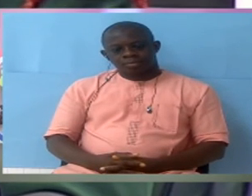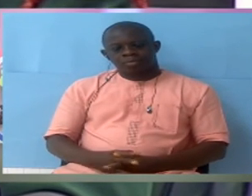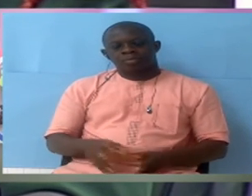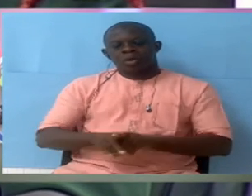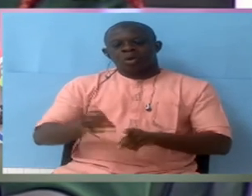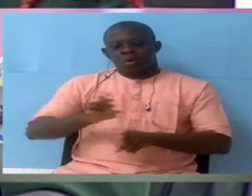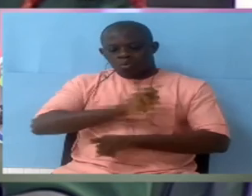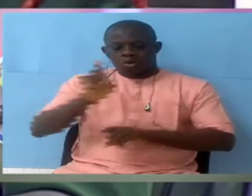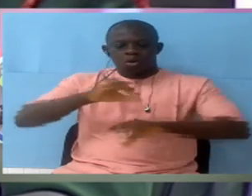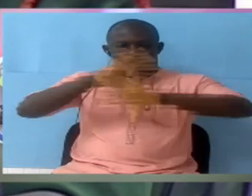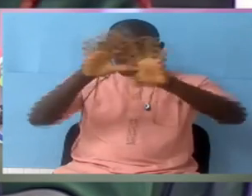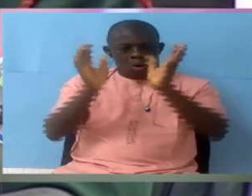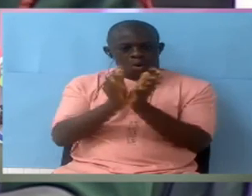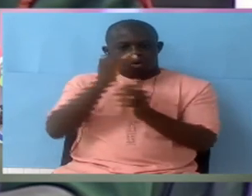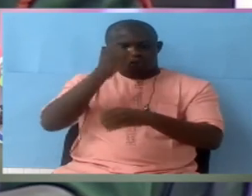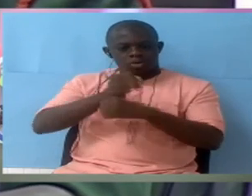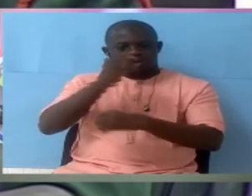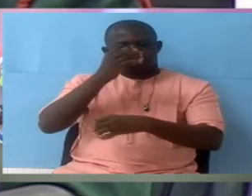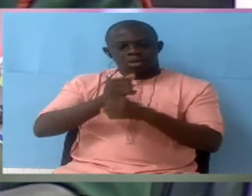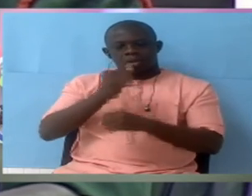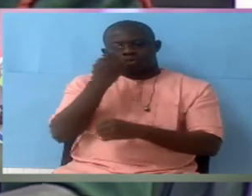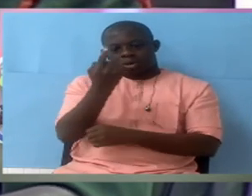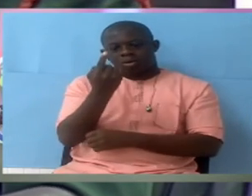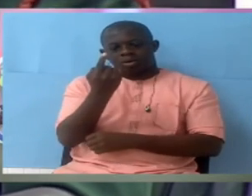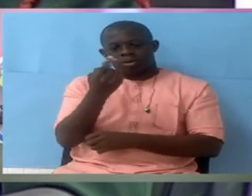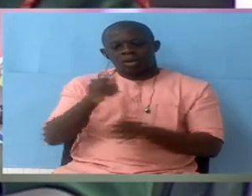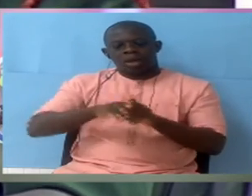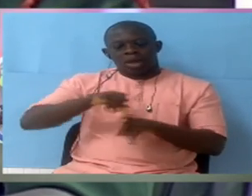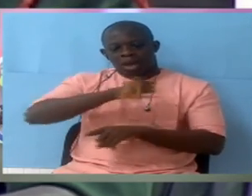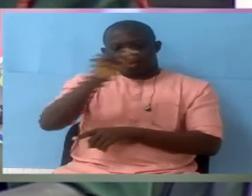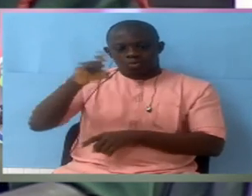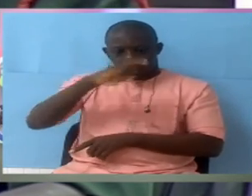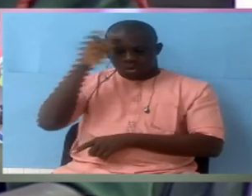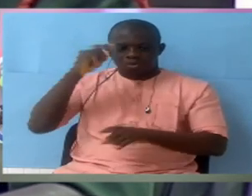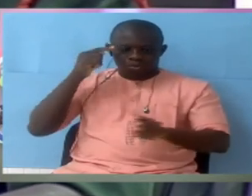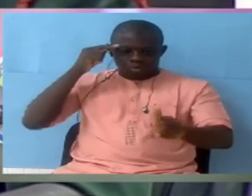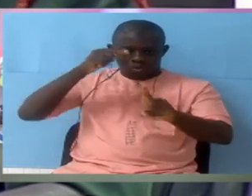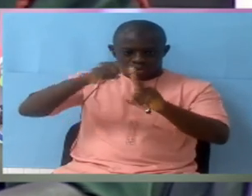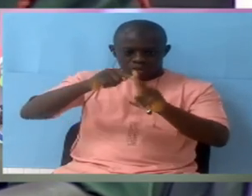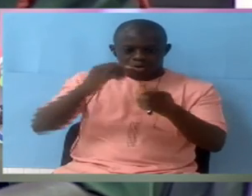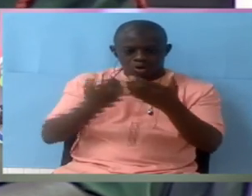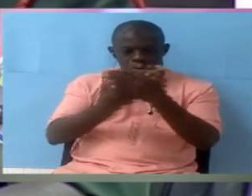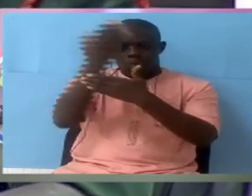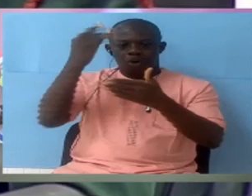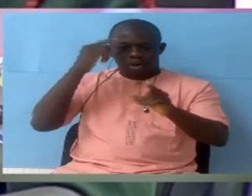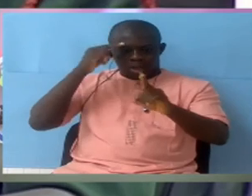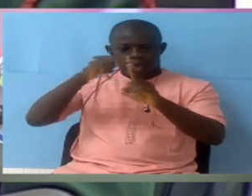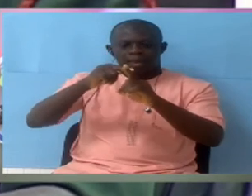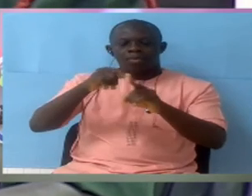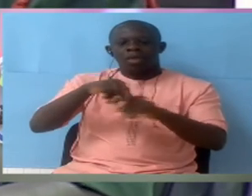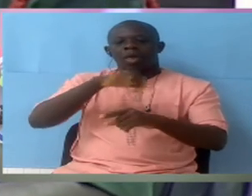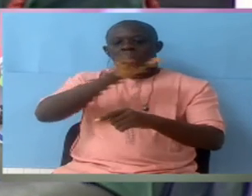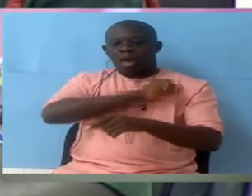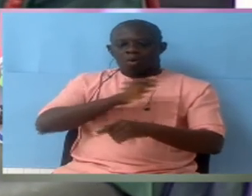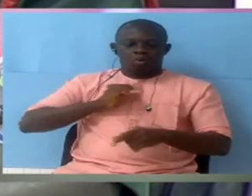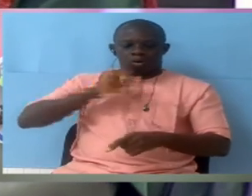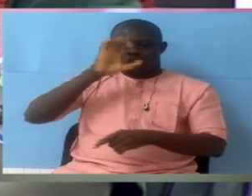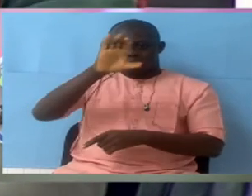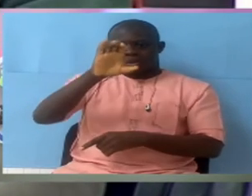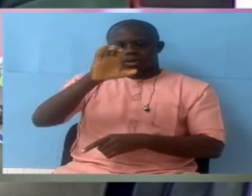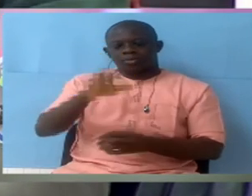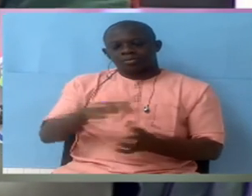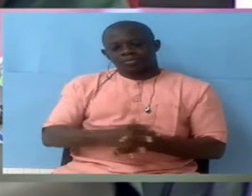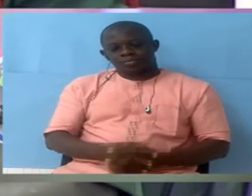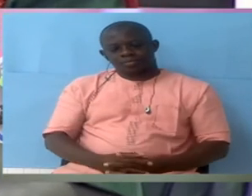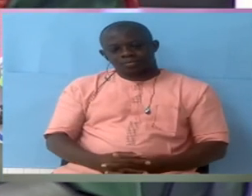should all be one and walk towards the common goal of our country. If you